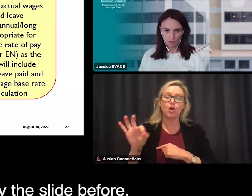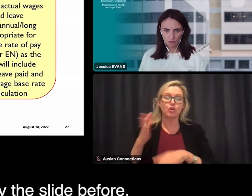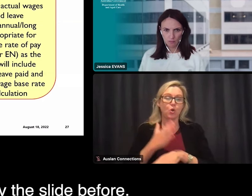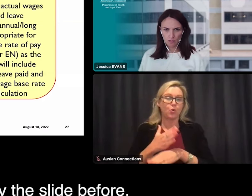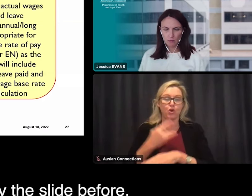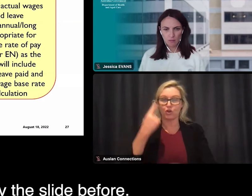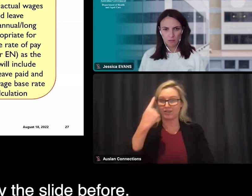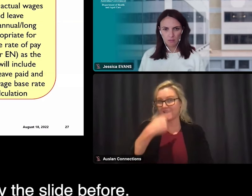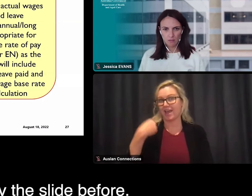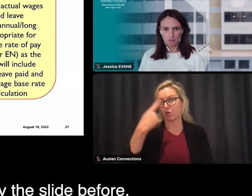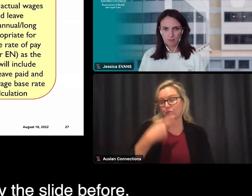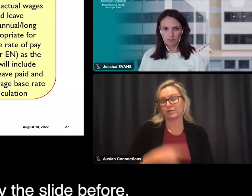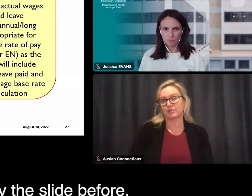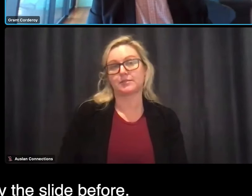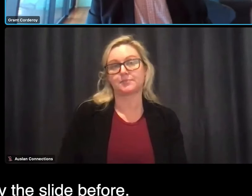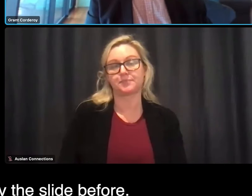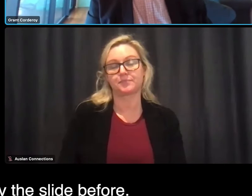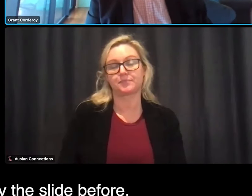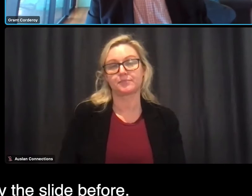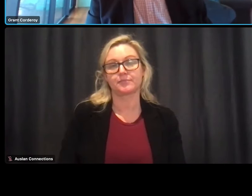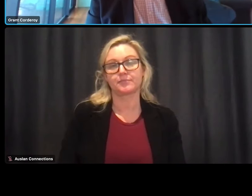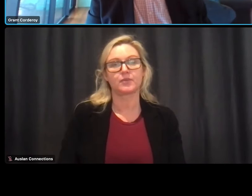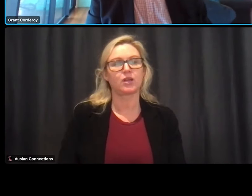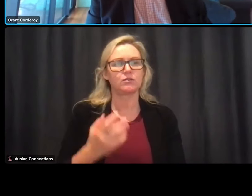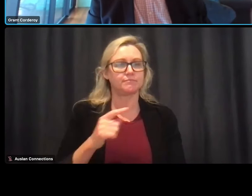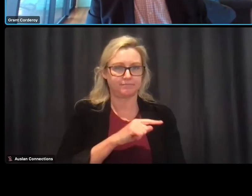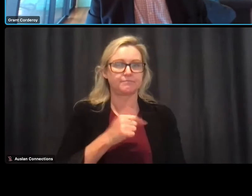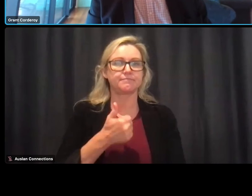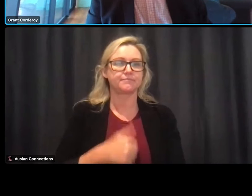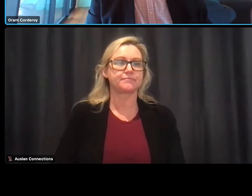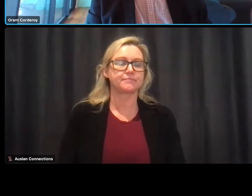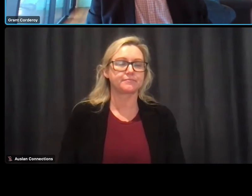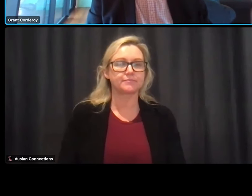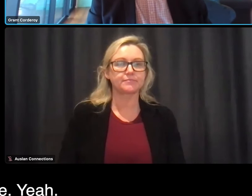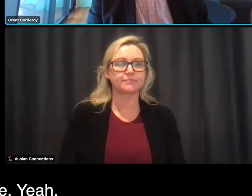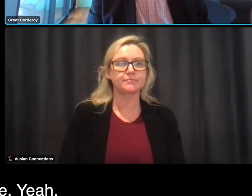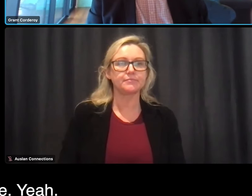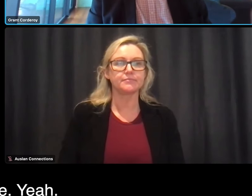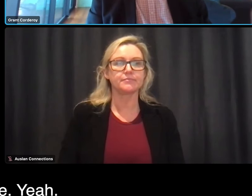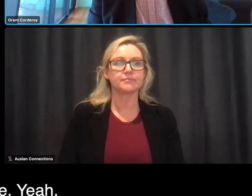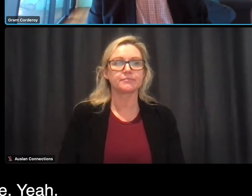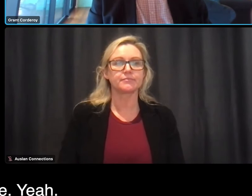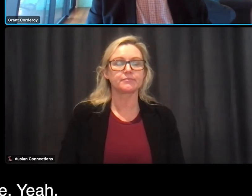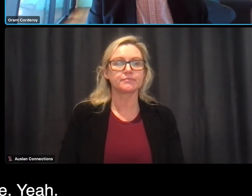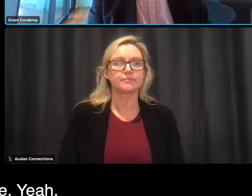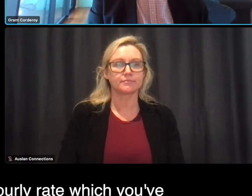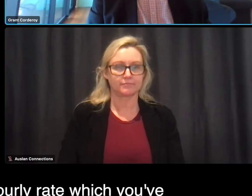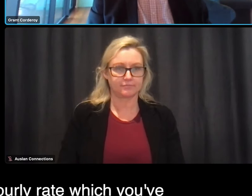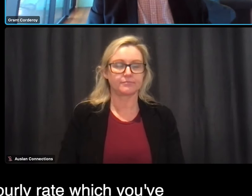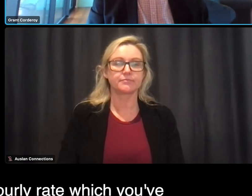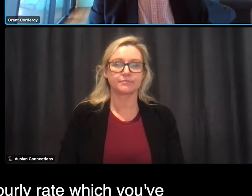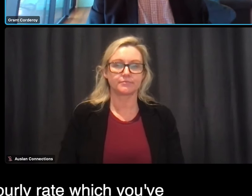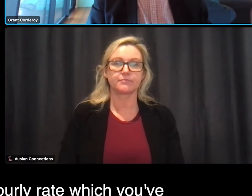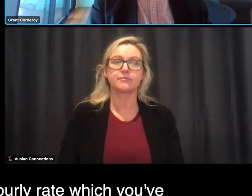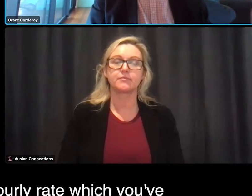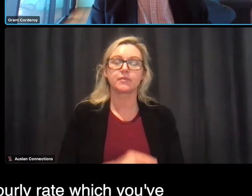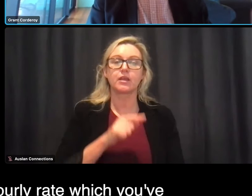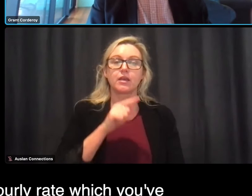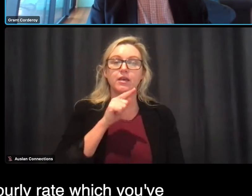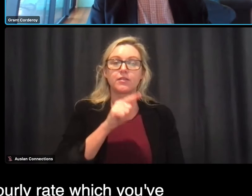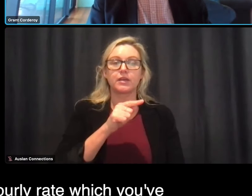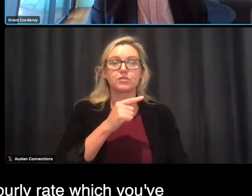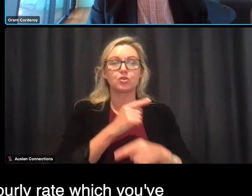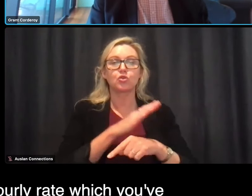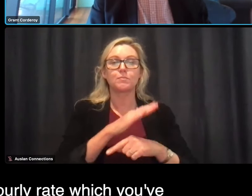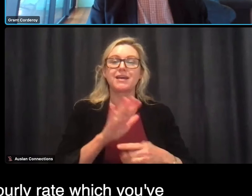Again, not so much, sorry, the slide before, sorry, just a second. The slide before, yeah, so that covers